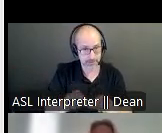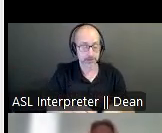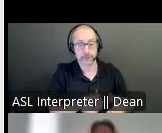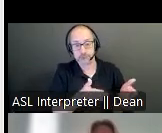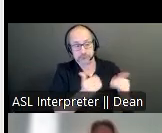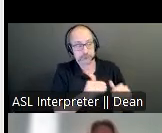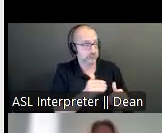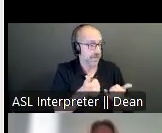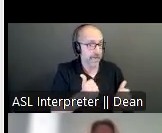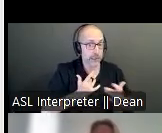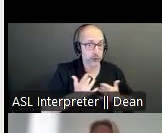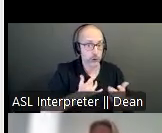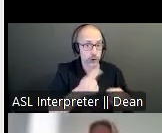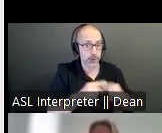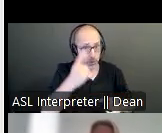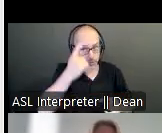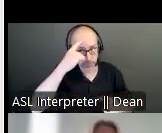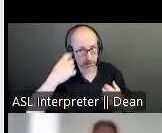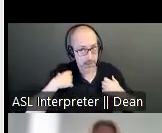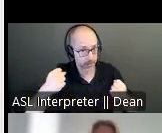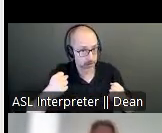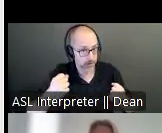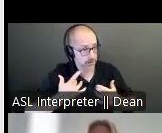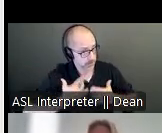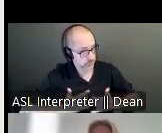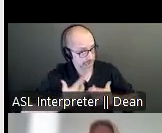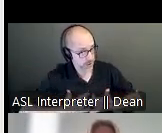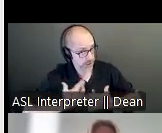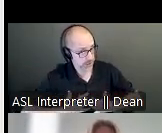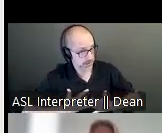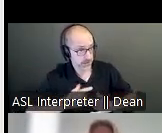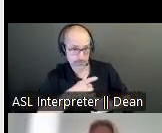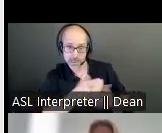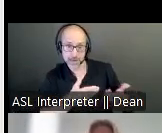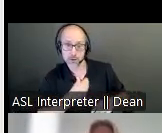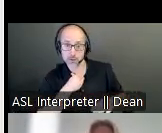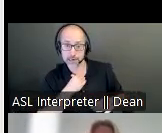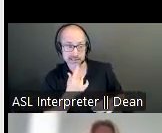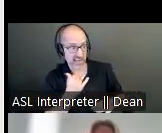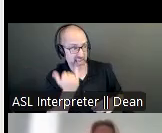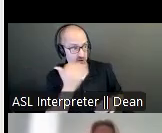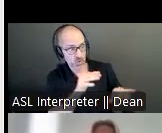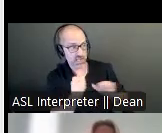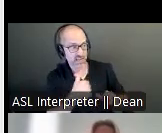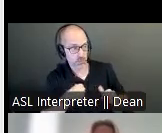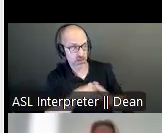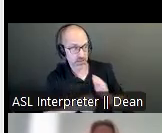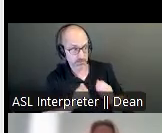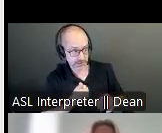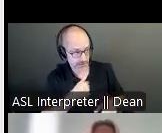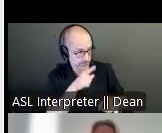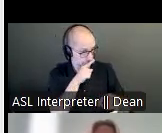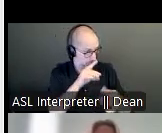mental health status? Are they suffering from depression? Have they ever said, if you ever leave me, I will kill myself? So certainly,